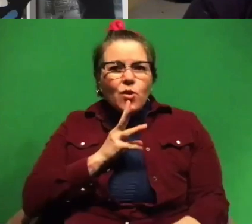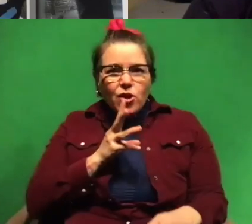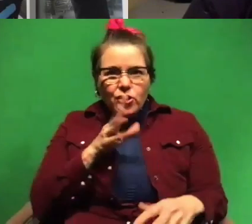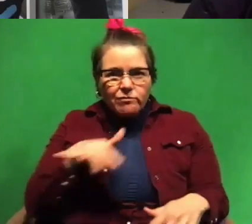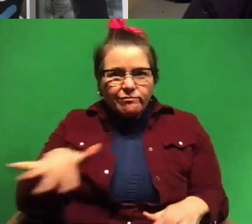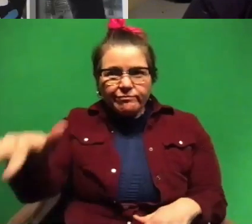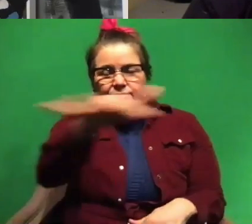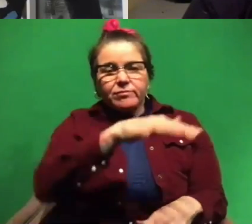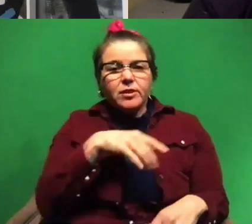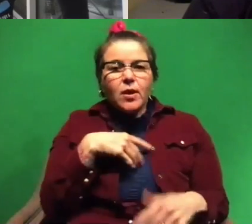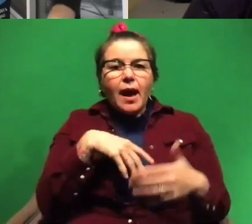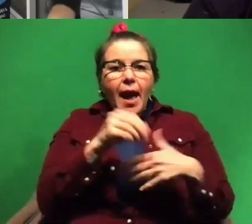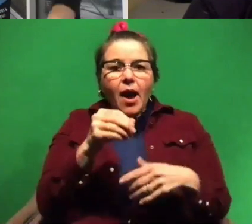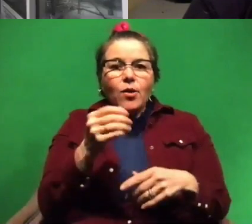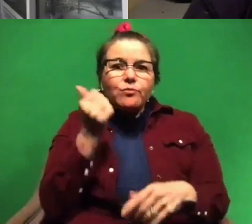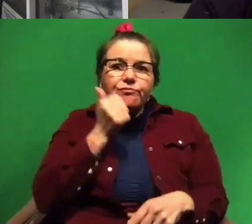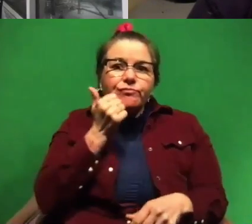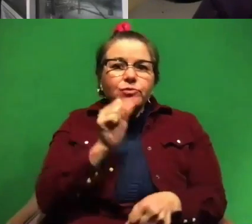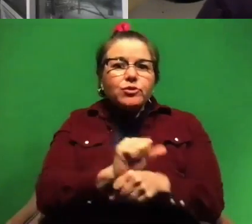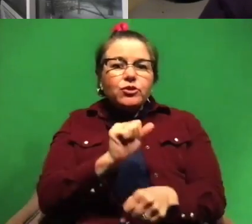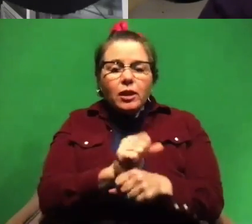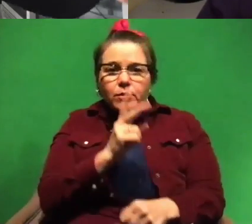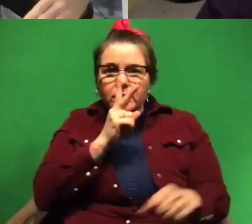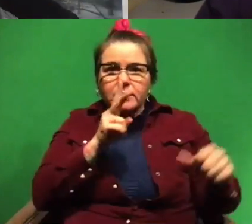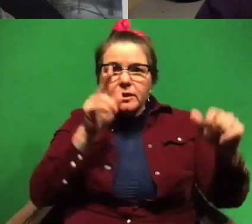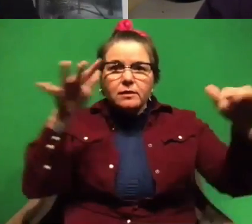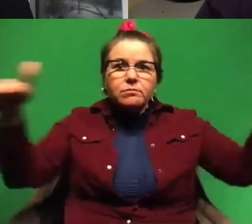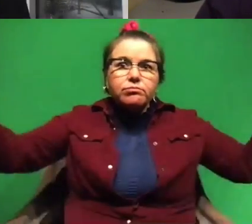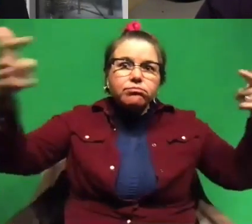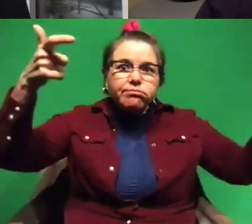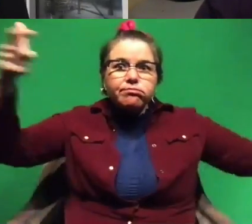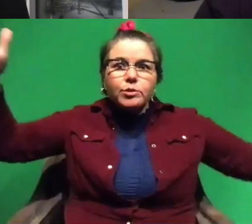you know, you go out to do your day job and all you see is like the big wide